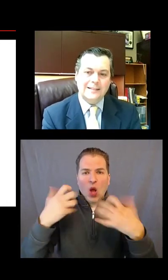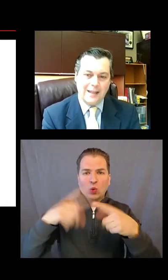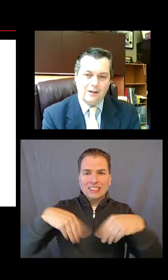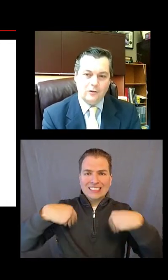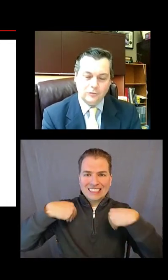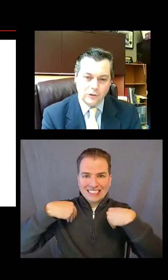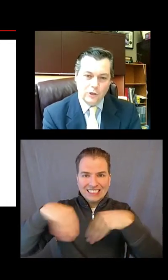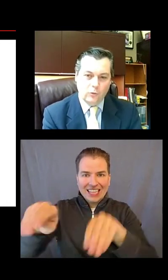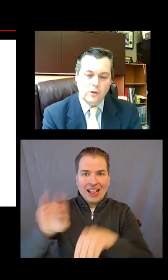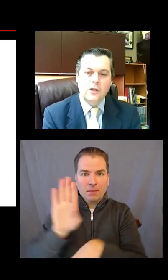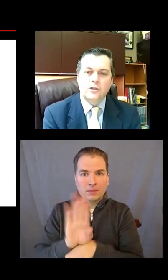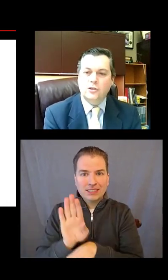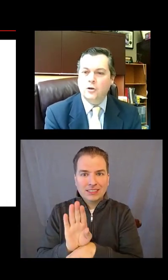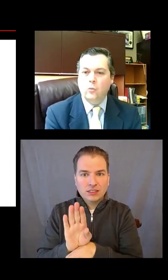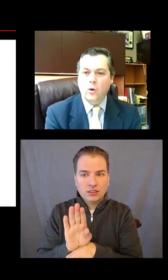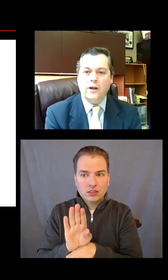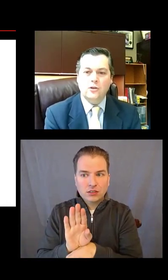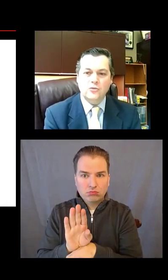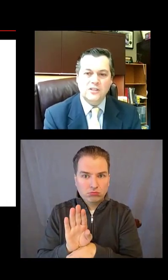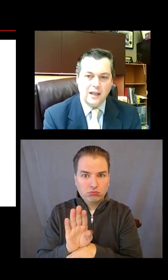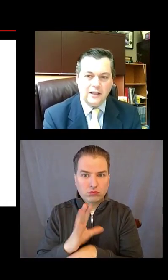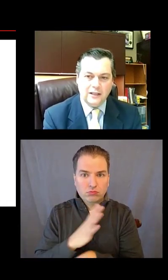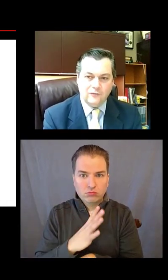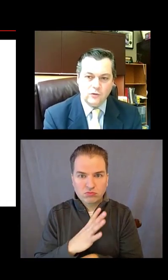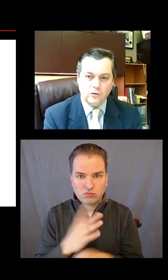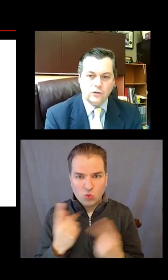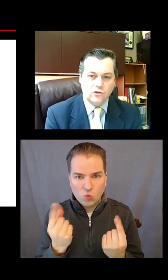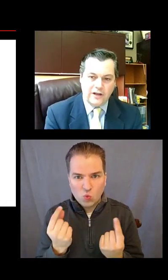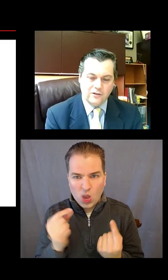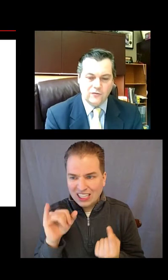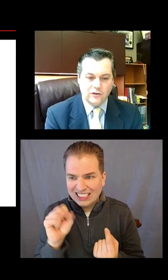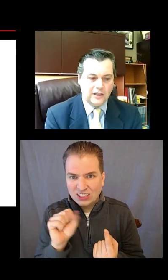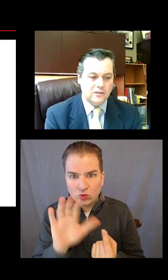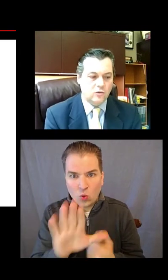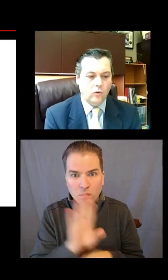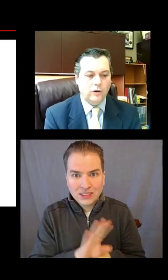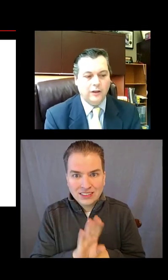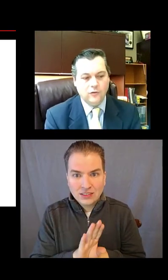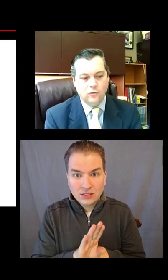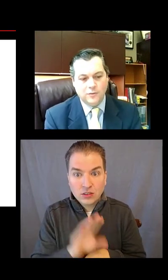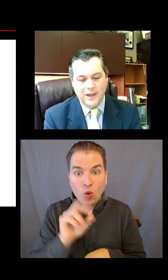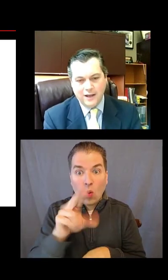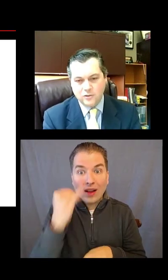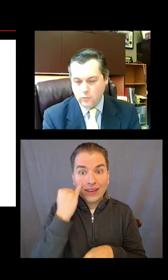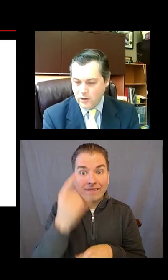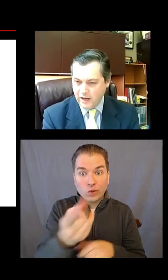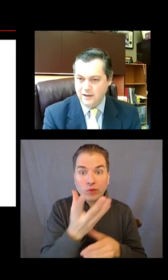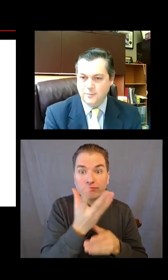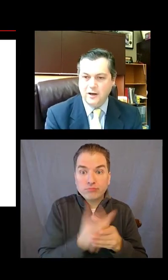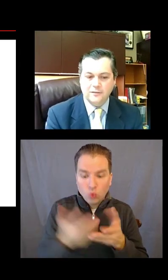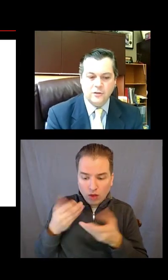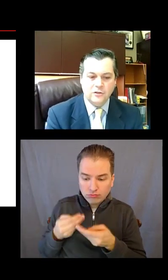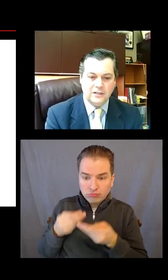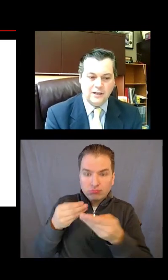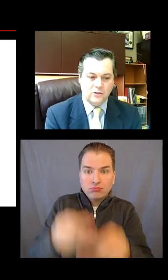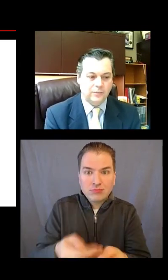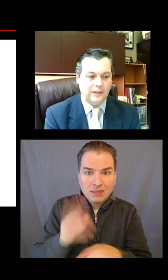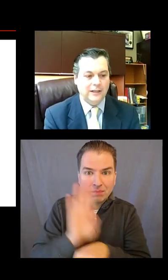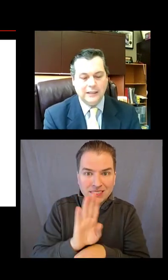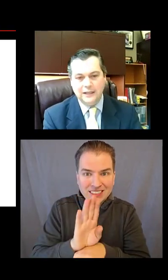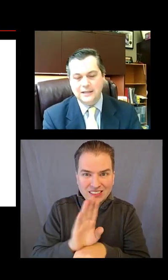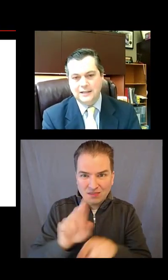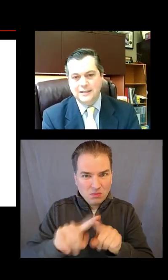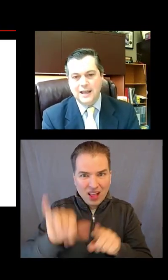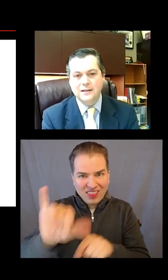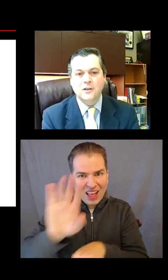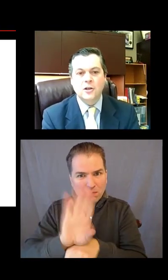really sell you. So what are you selling if you go to transfer this, or if you were to pass away as part of your succession